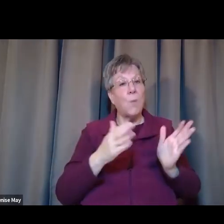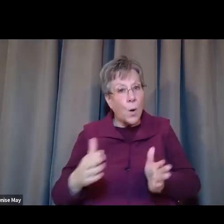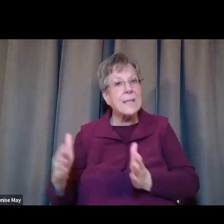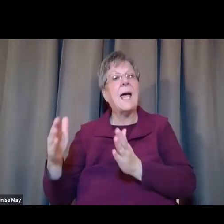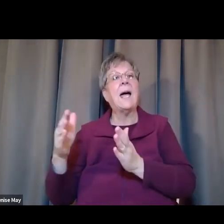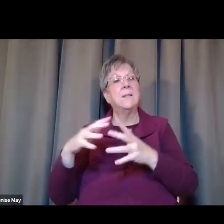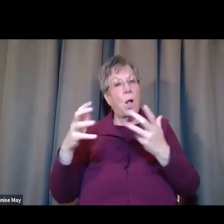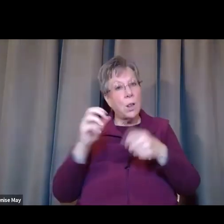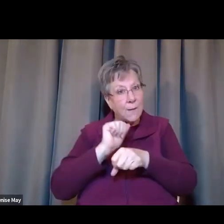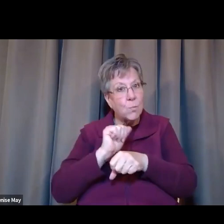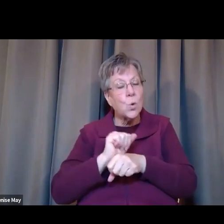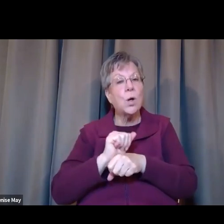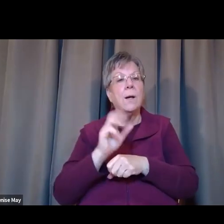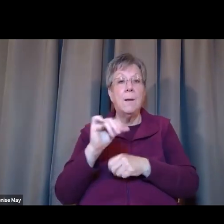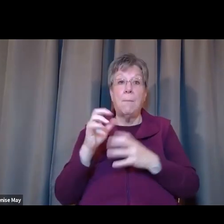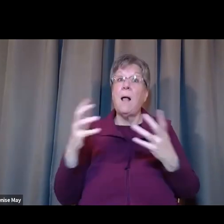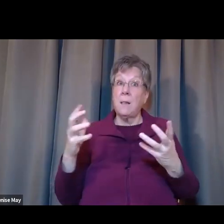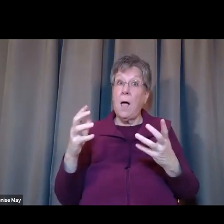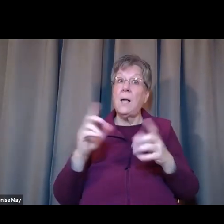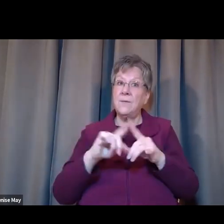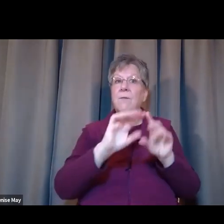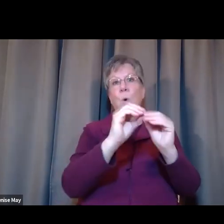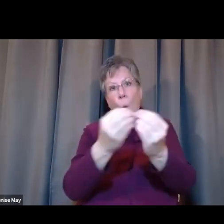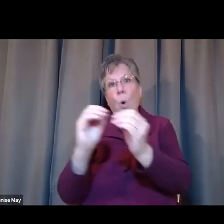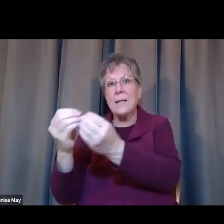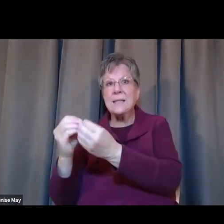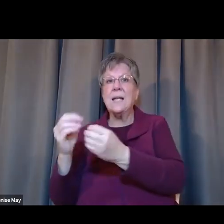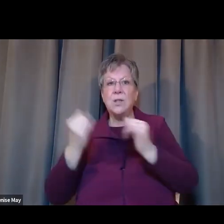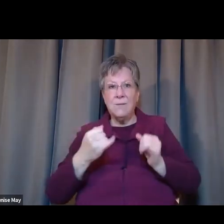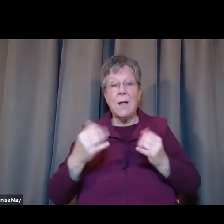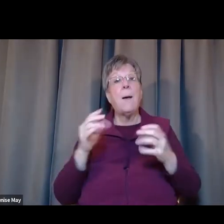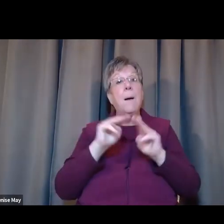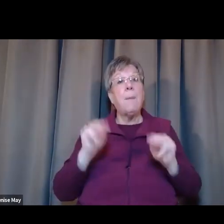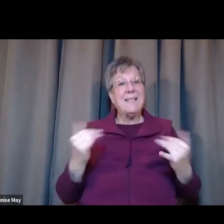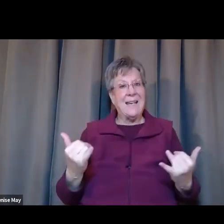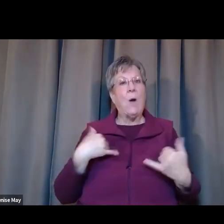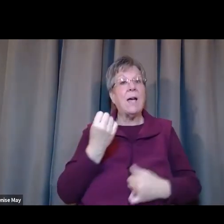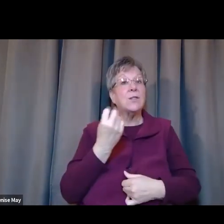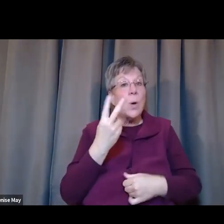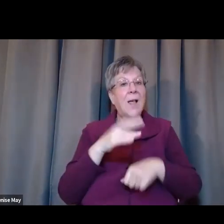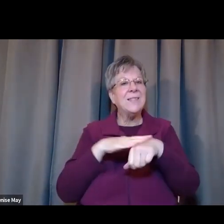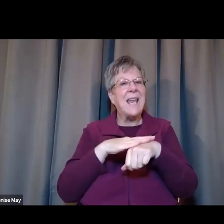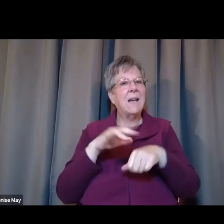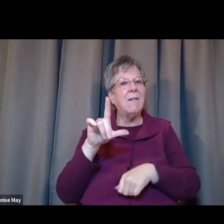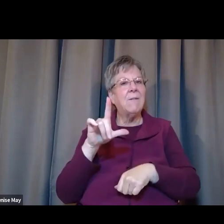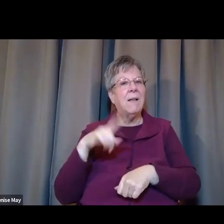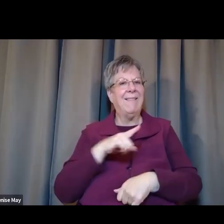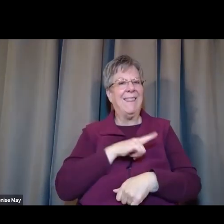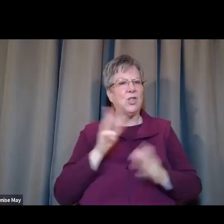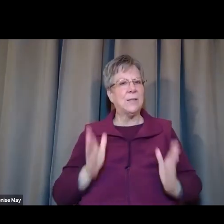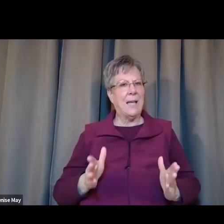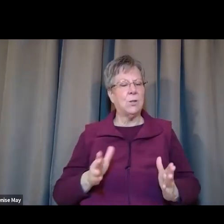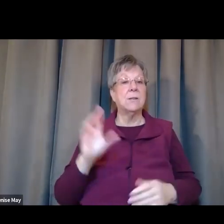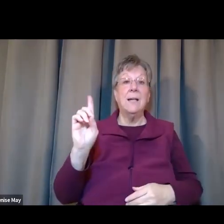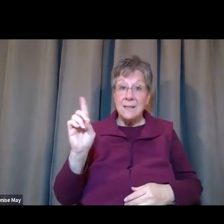lot of work on the ground by a lot of organizations and individuals, Montana now has 12 Native legislators, both